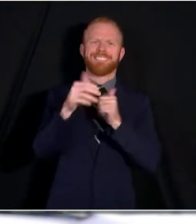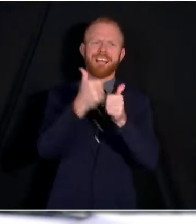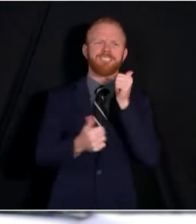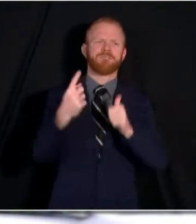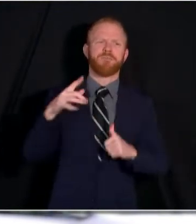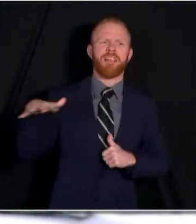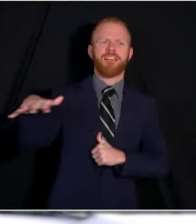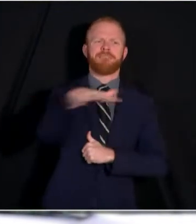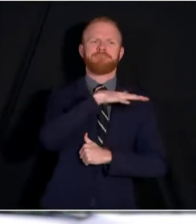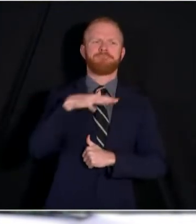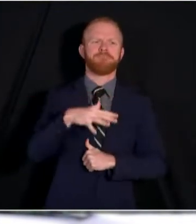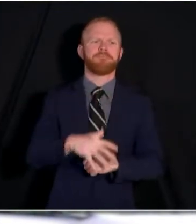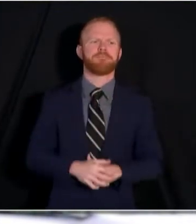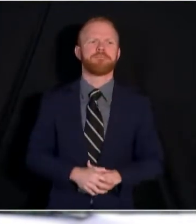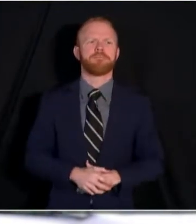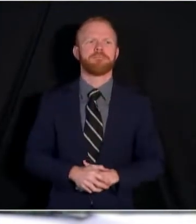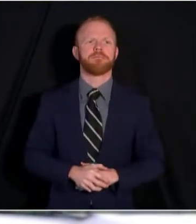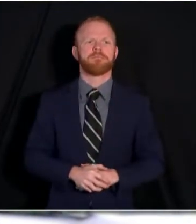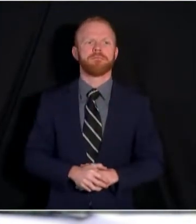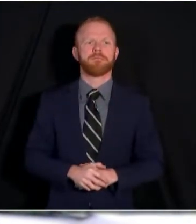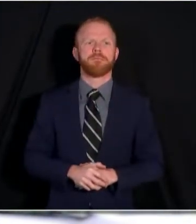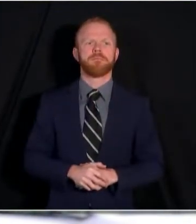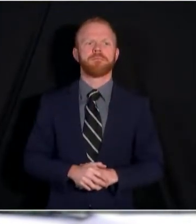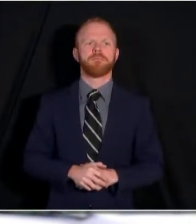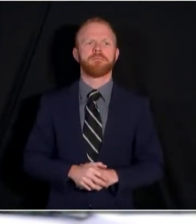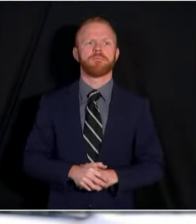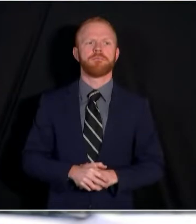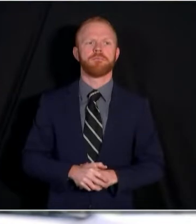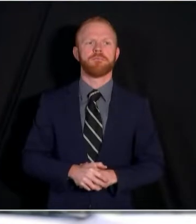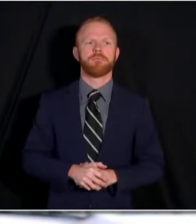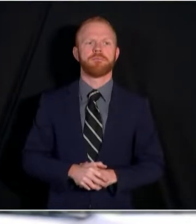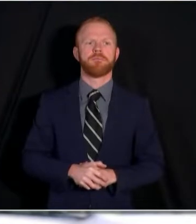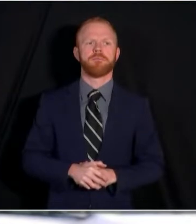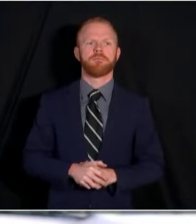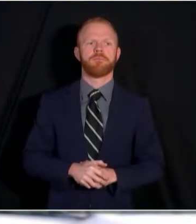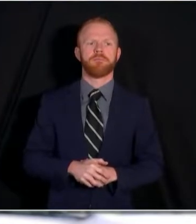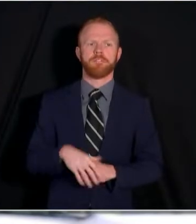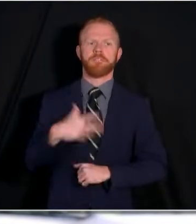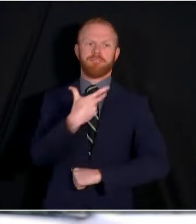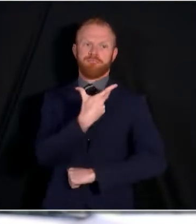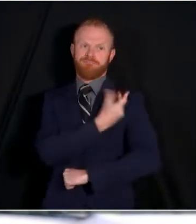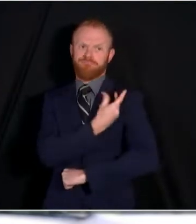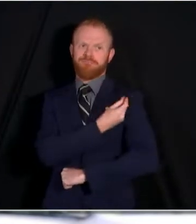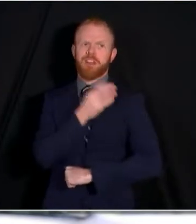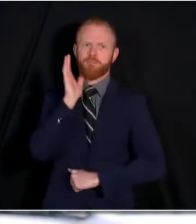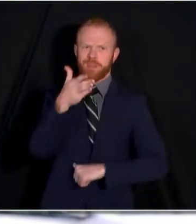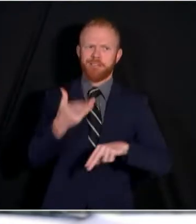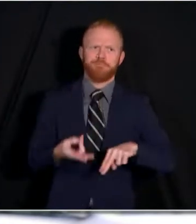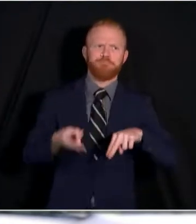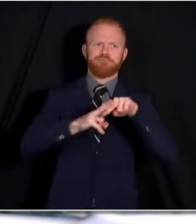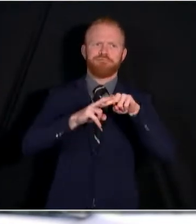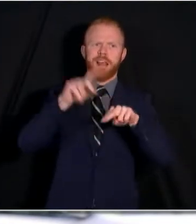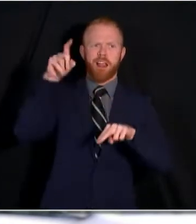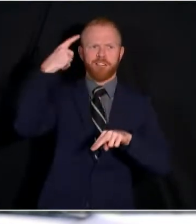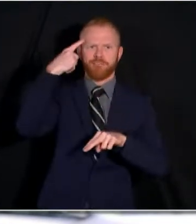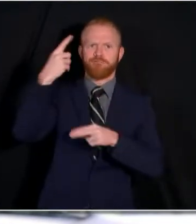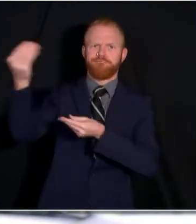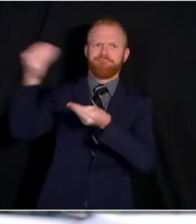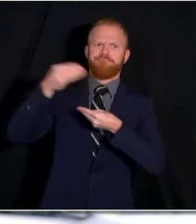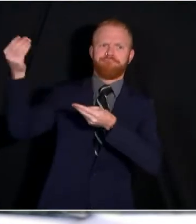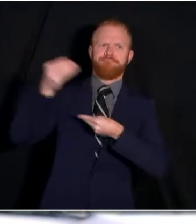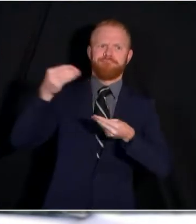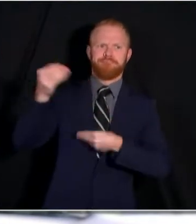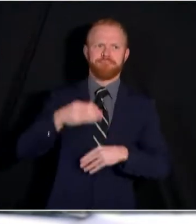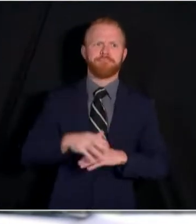the state's allocation that we're receiving from CDC and the operation each and every week. On that note, there's many